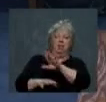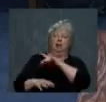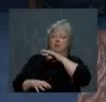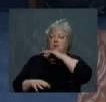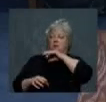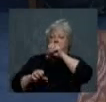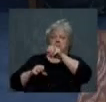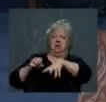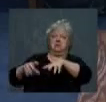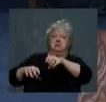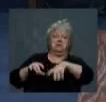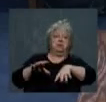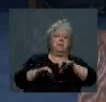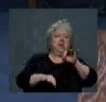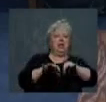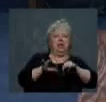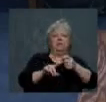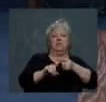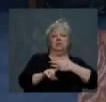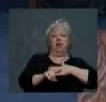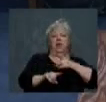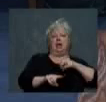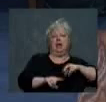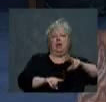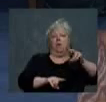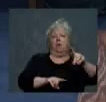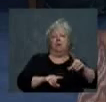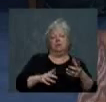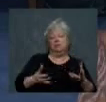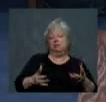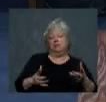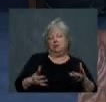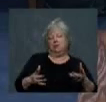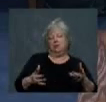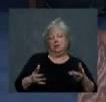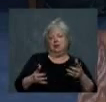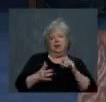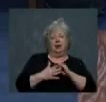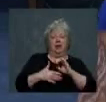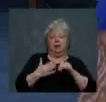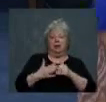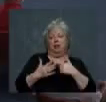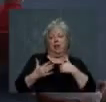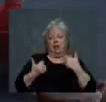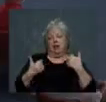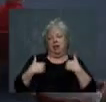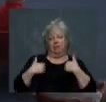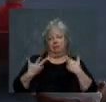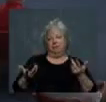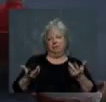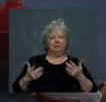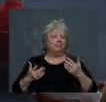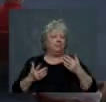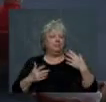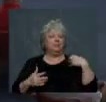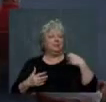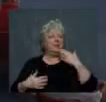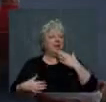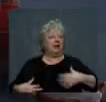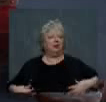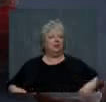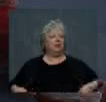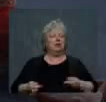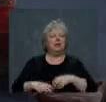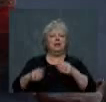yard. And that's all I had to say about the situation. All right. Thank you.